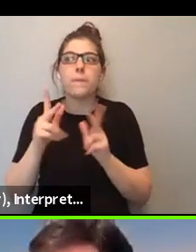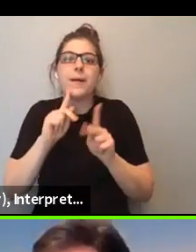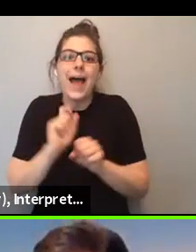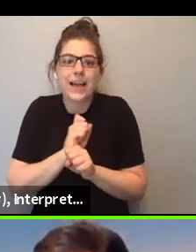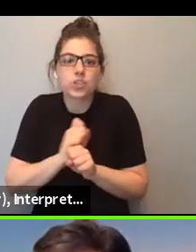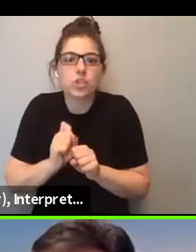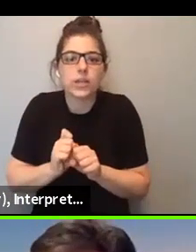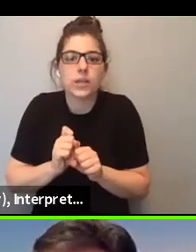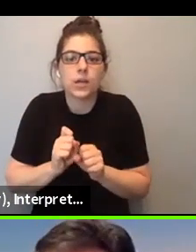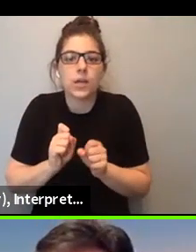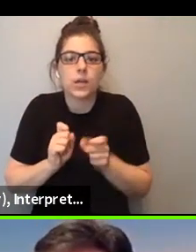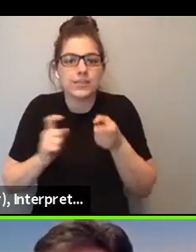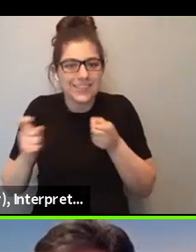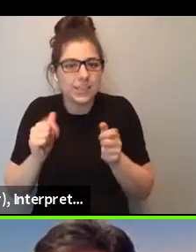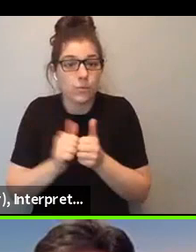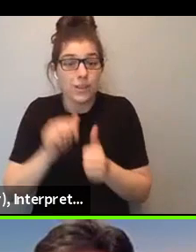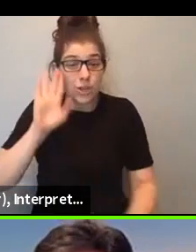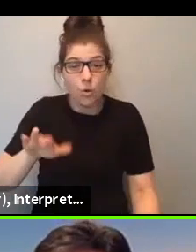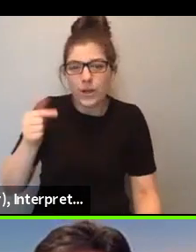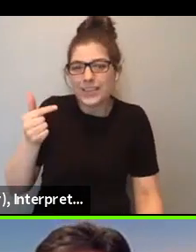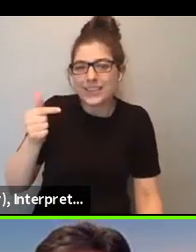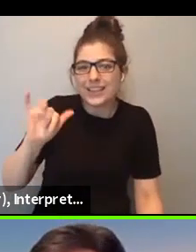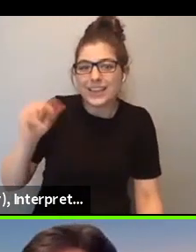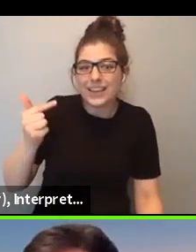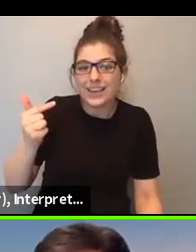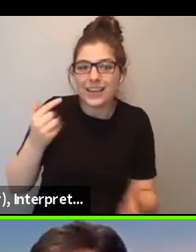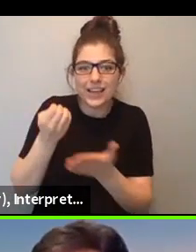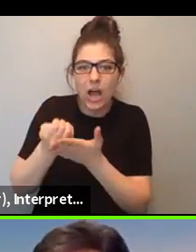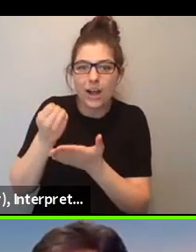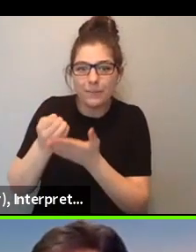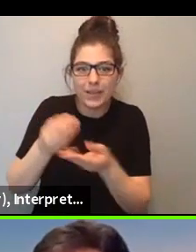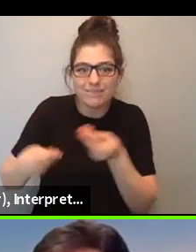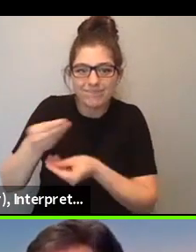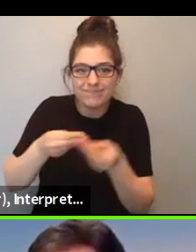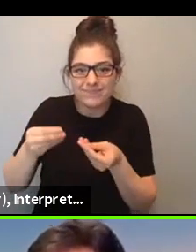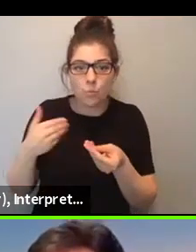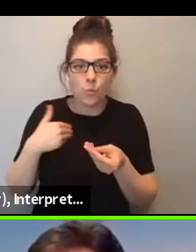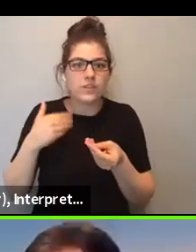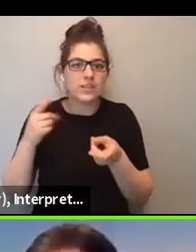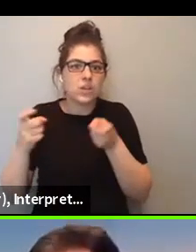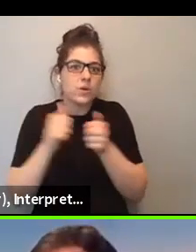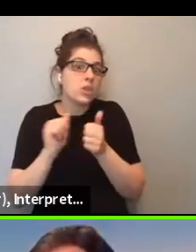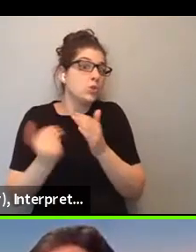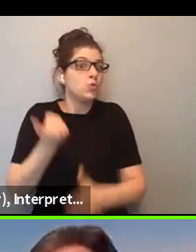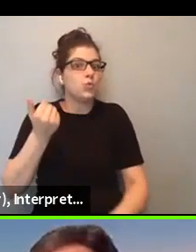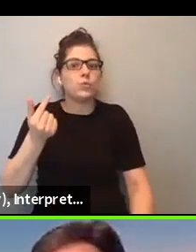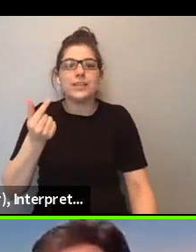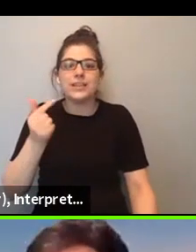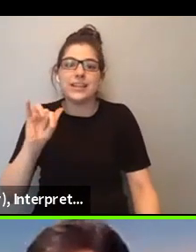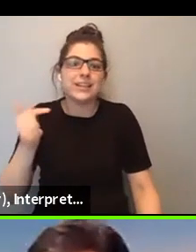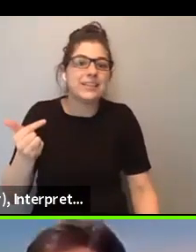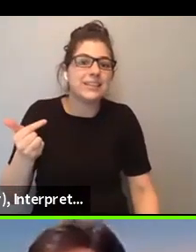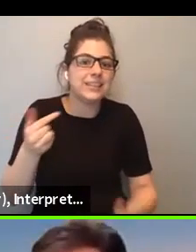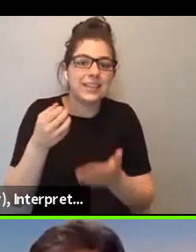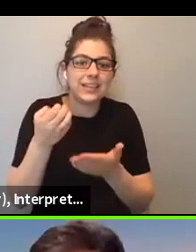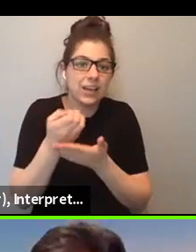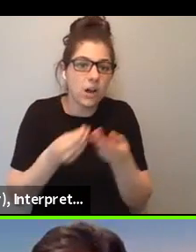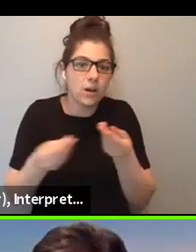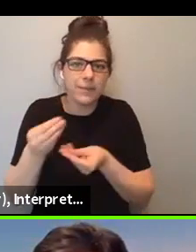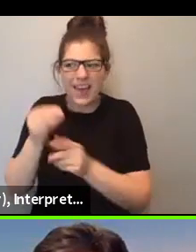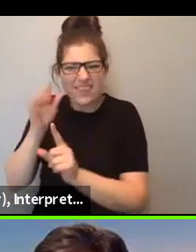about the gig economy, and how we have to deal with the new gig economy. The gig economy is not